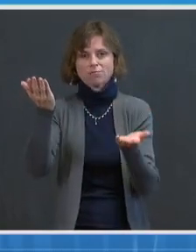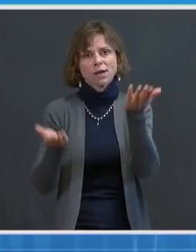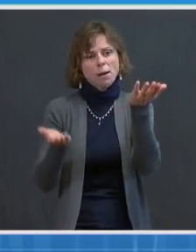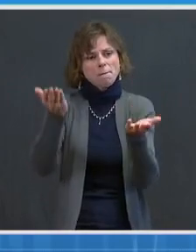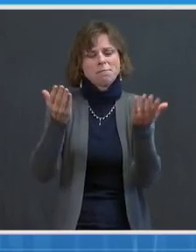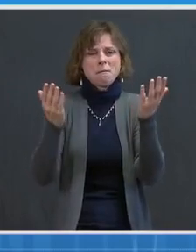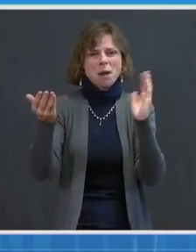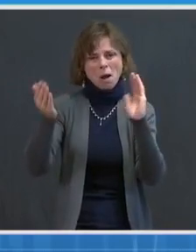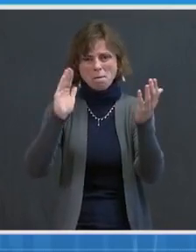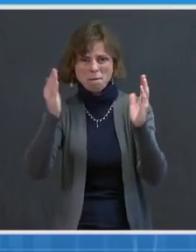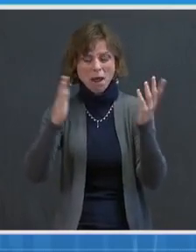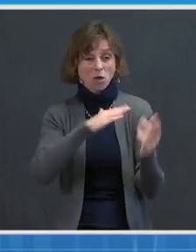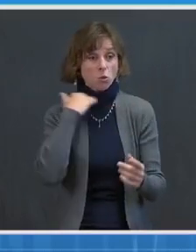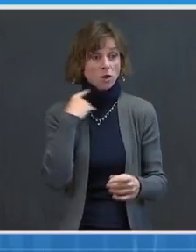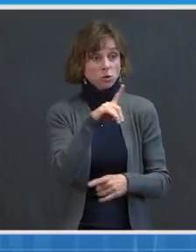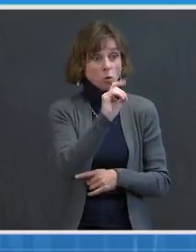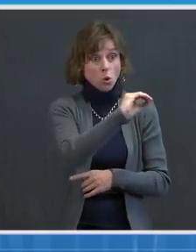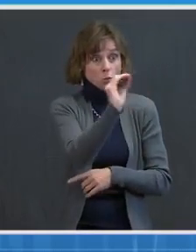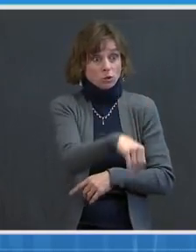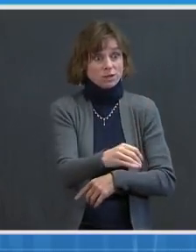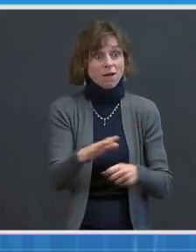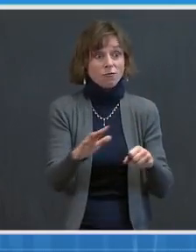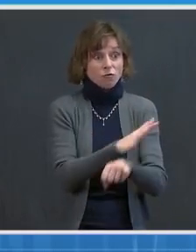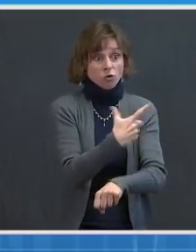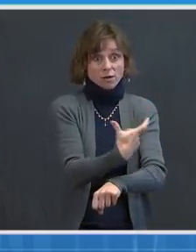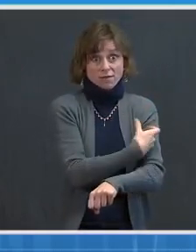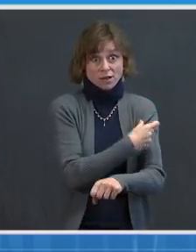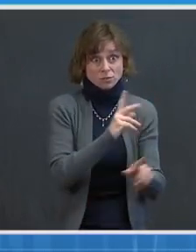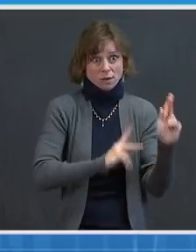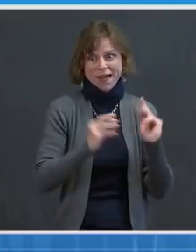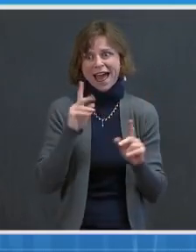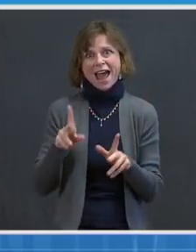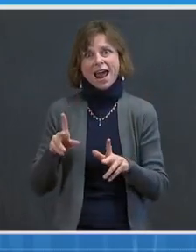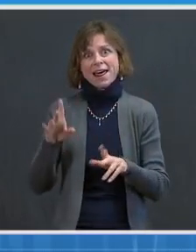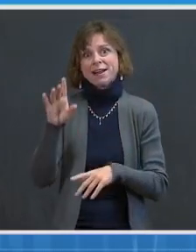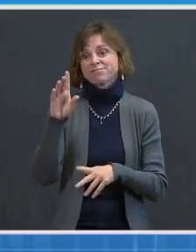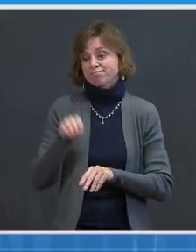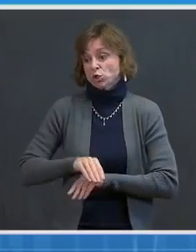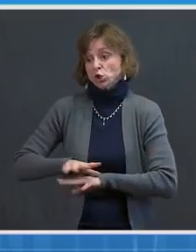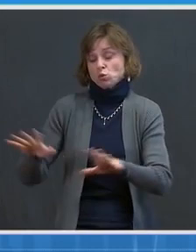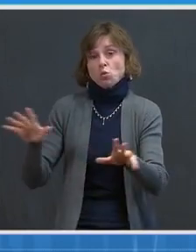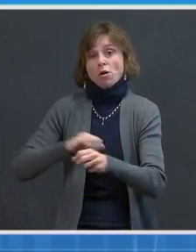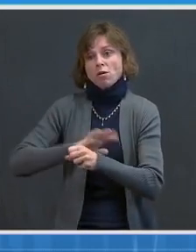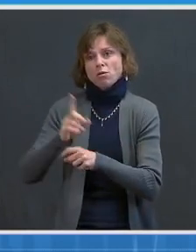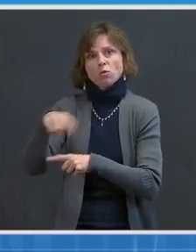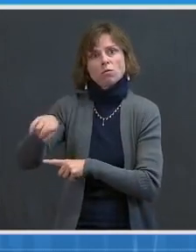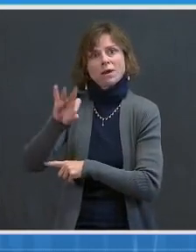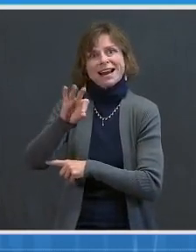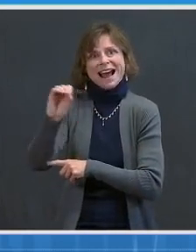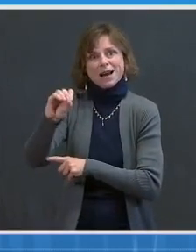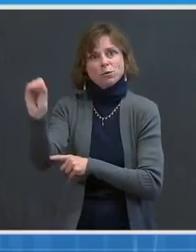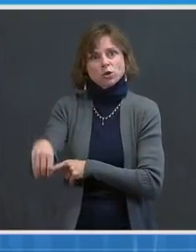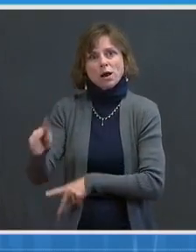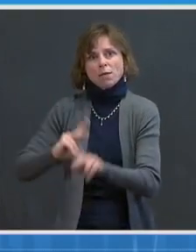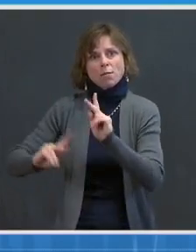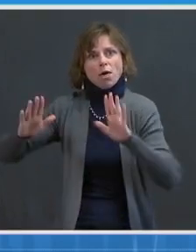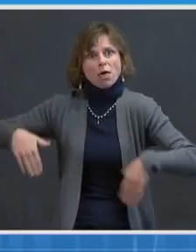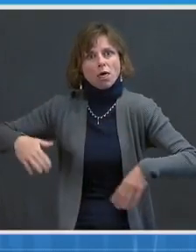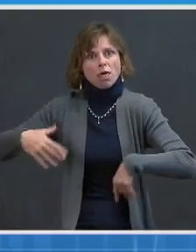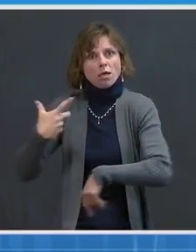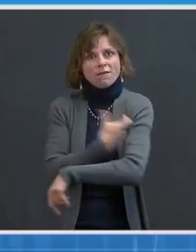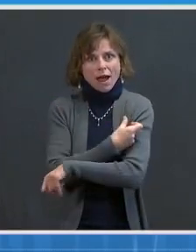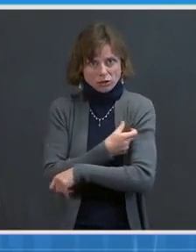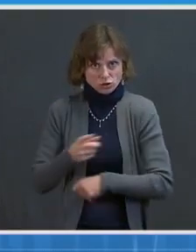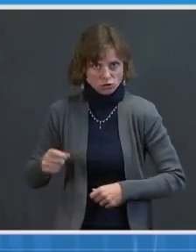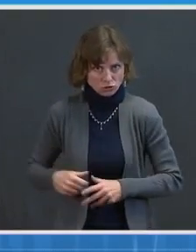the risk of infection and spread among the still 90% of the American public not yet protected by a COVID-19